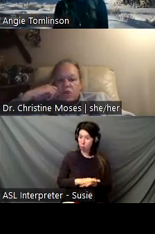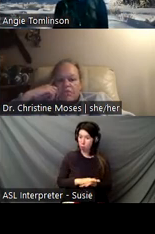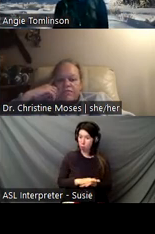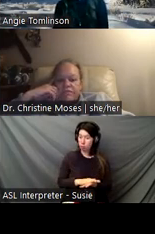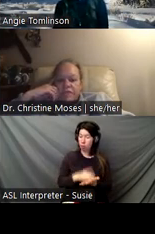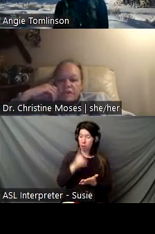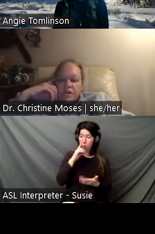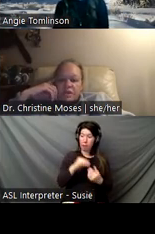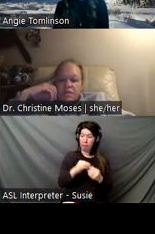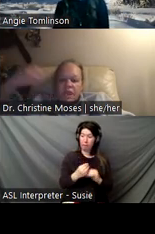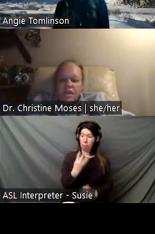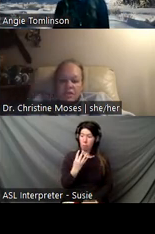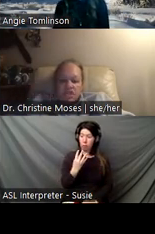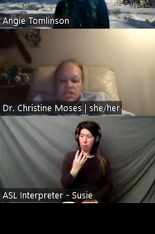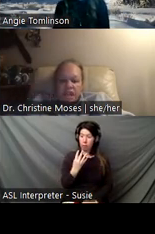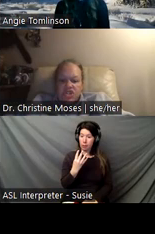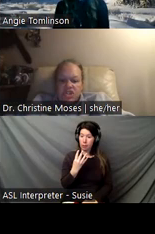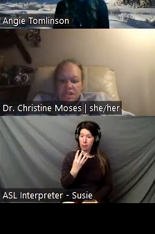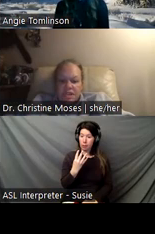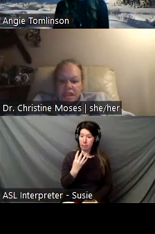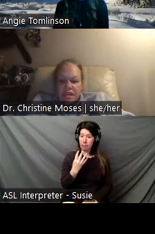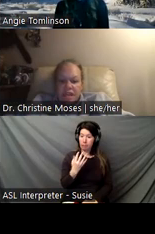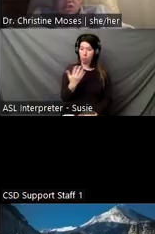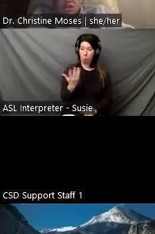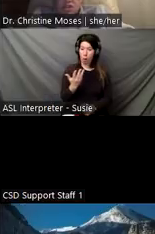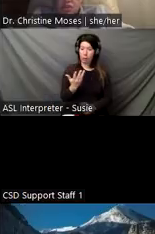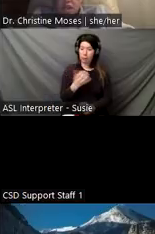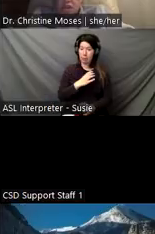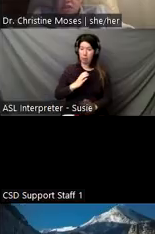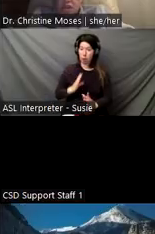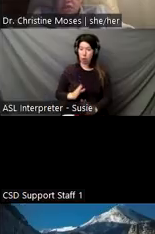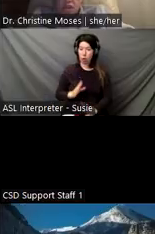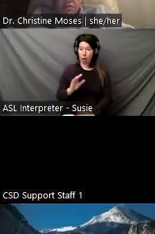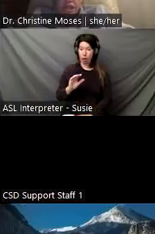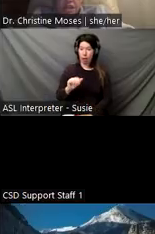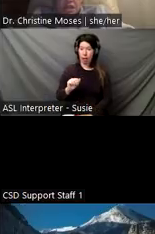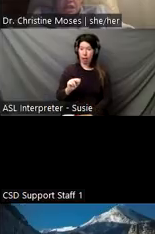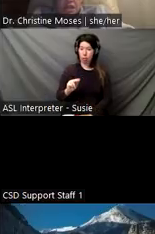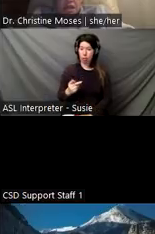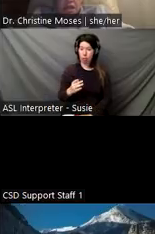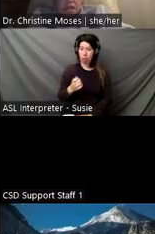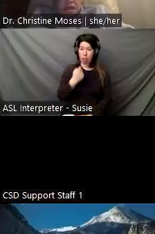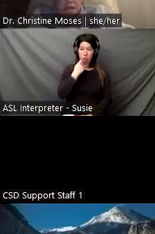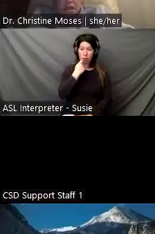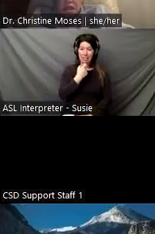number four, what Commissioner Angie just said? Can you just create a note there, pretty please?